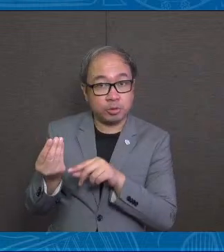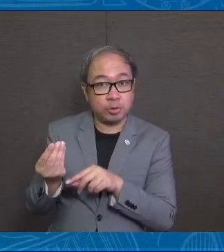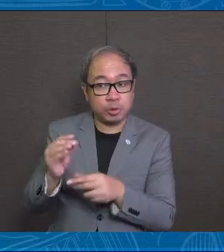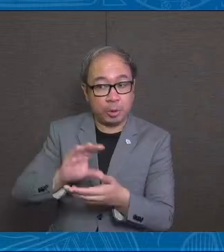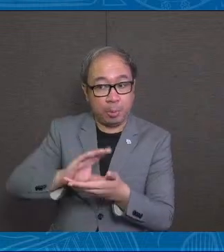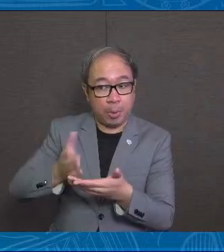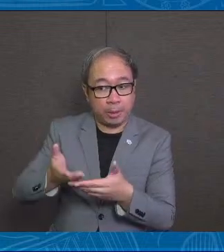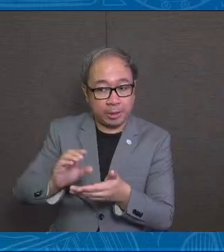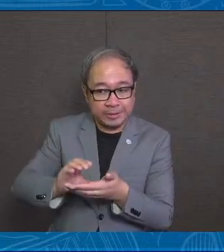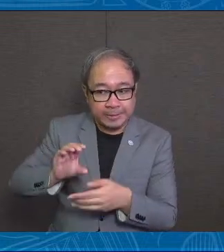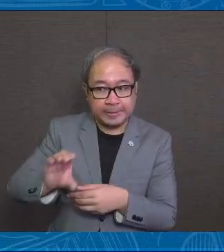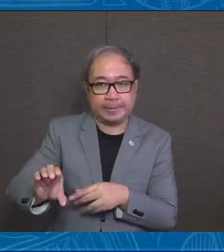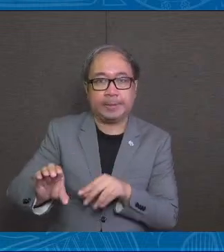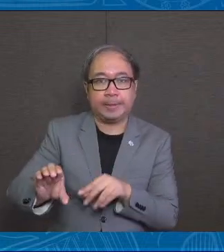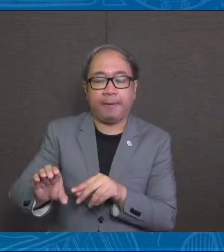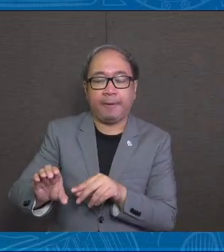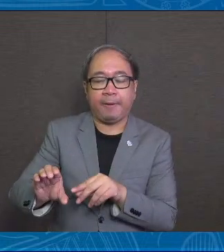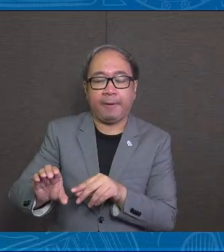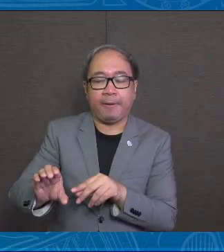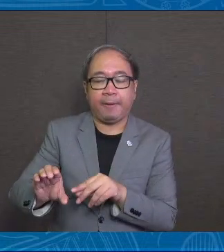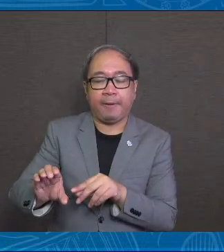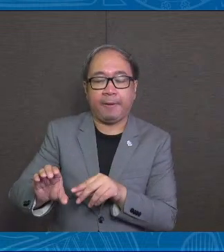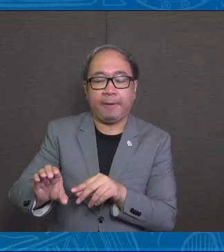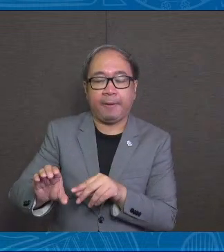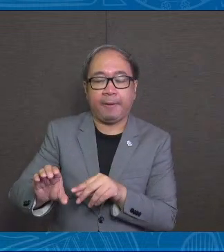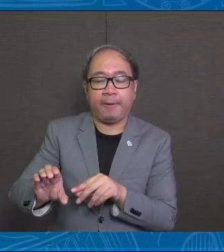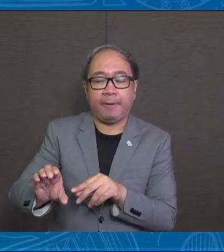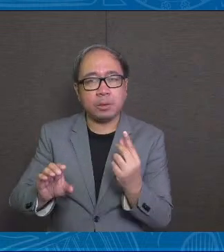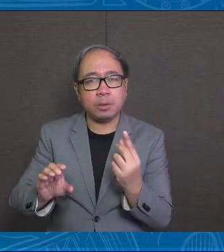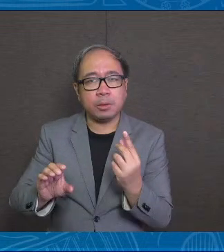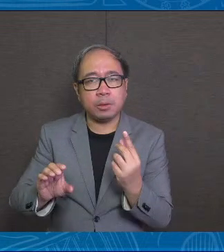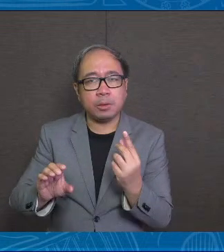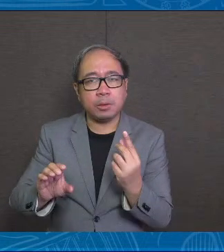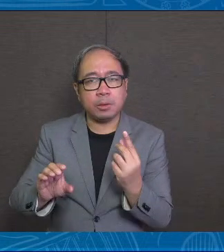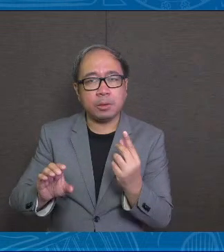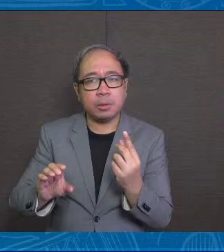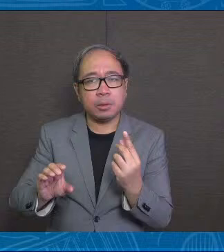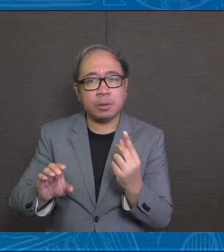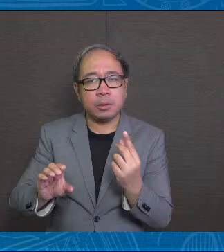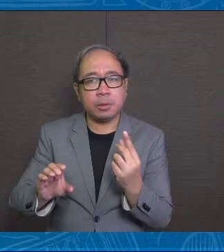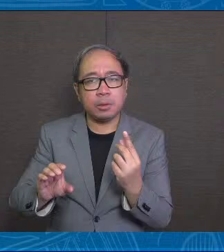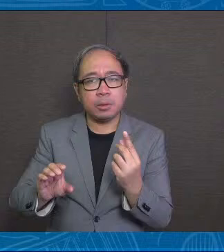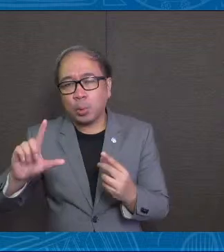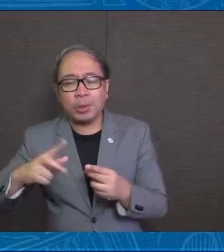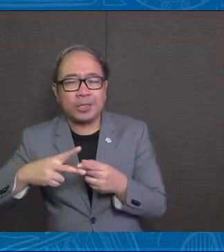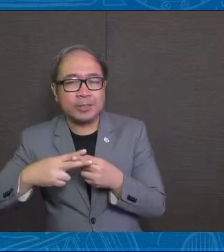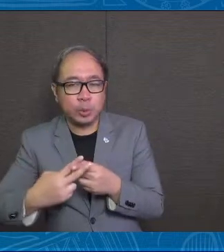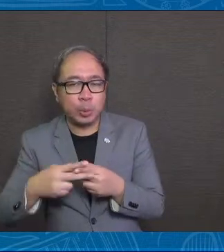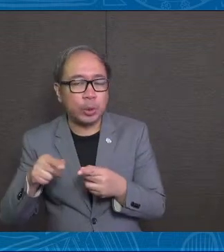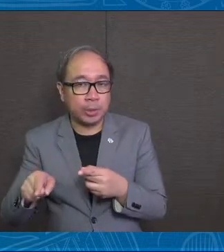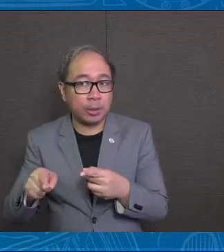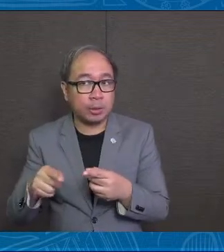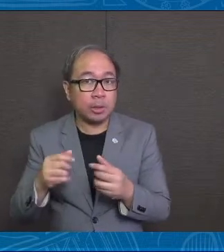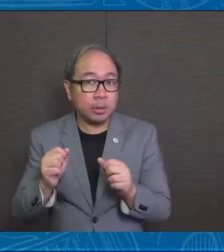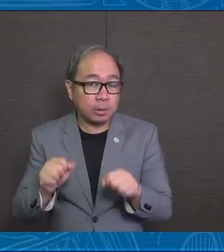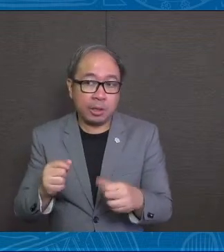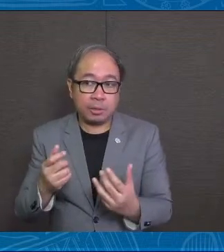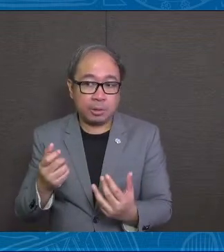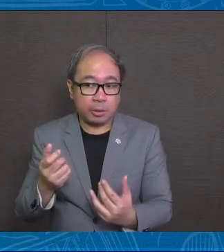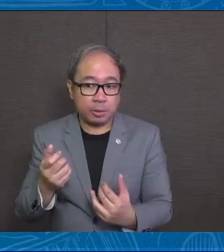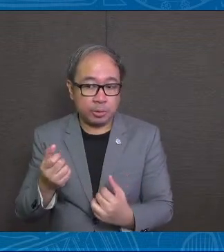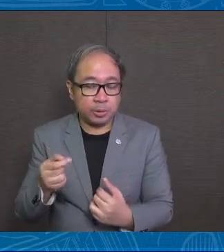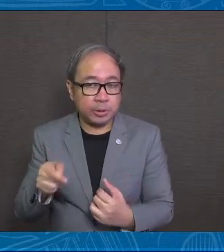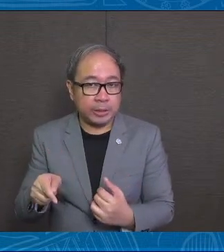budgeting is actually a tool that we use in this financial year. Now, financial year for